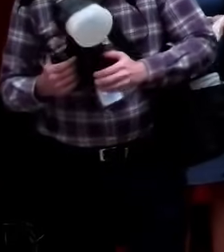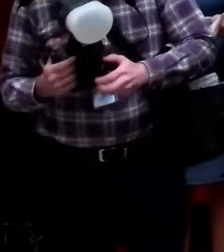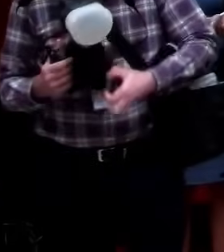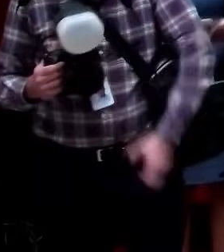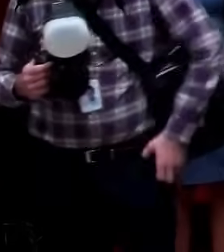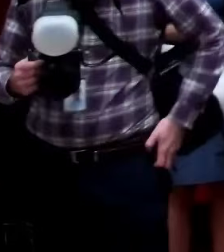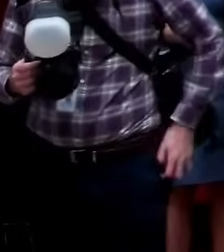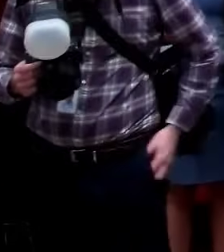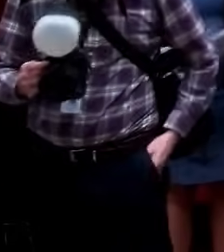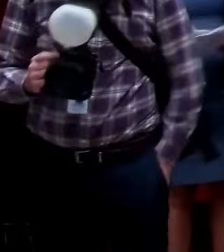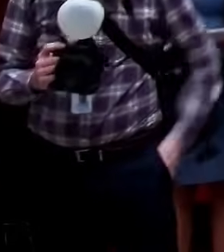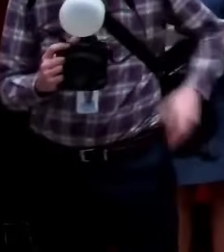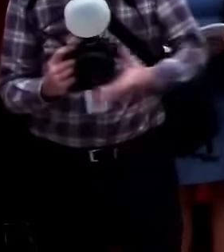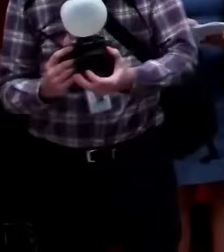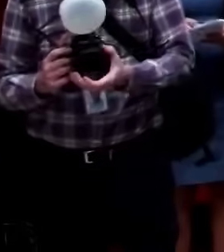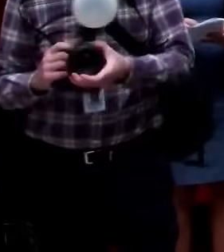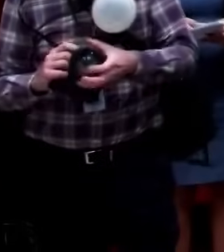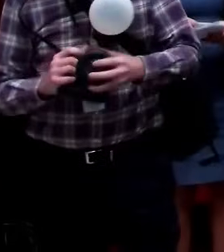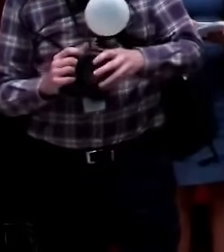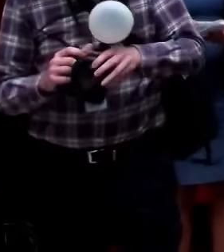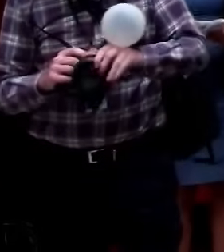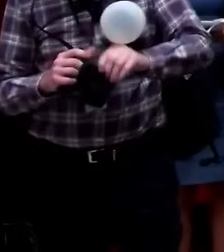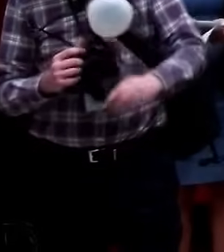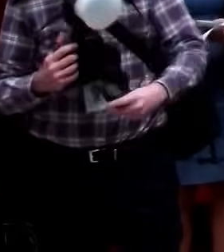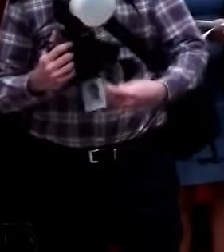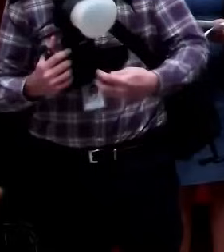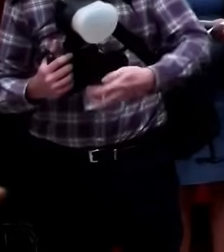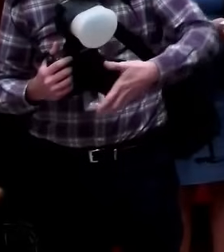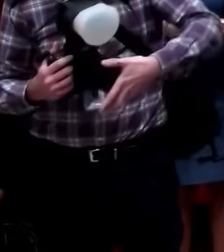appreciate that very, very much.